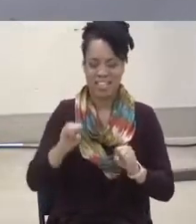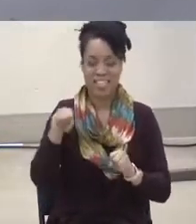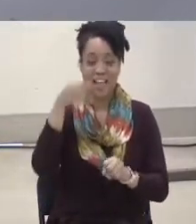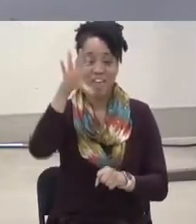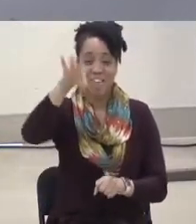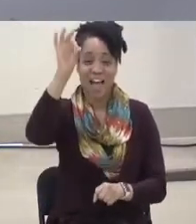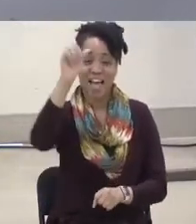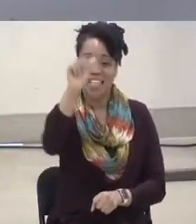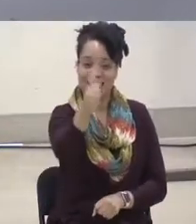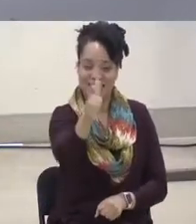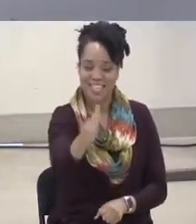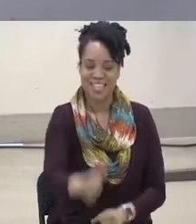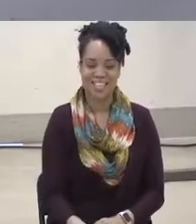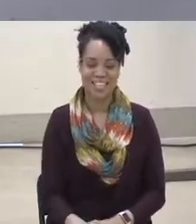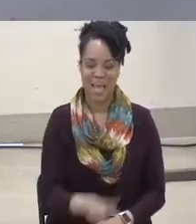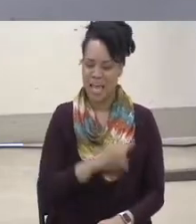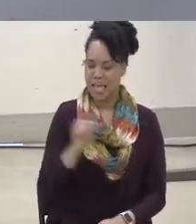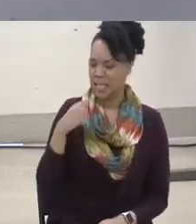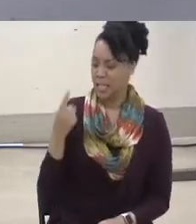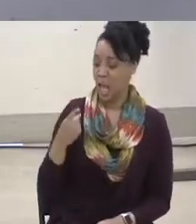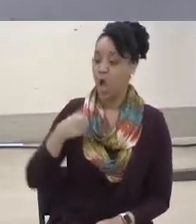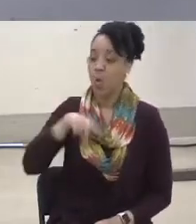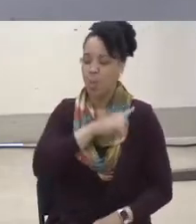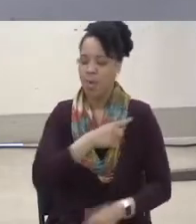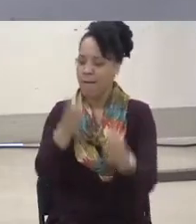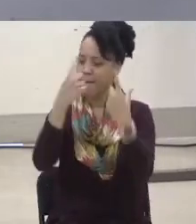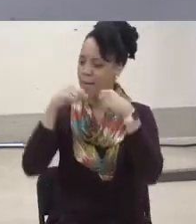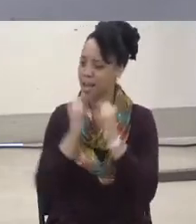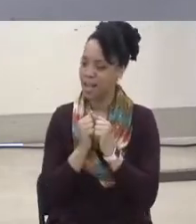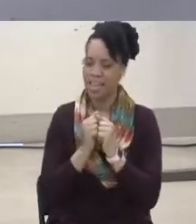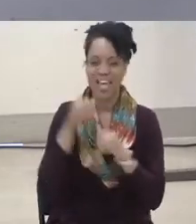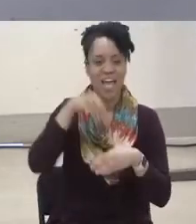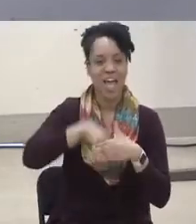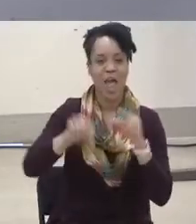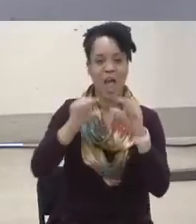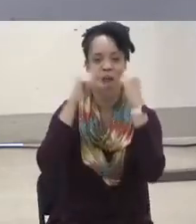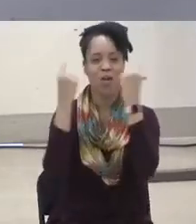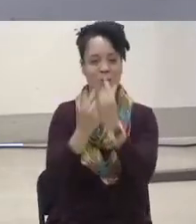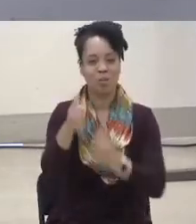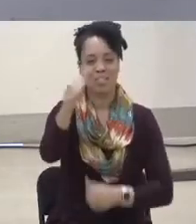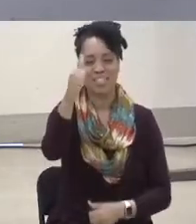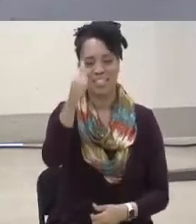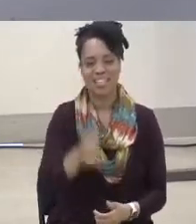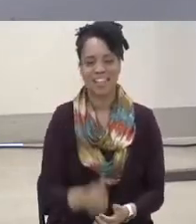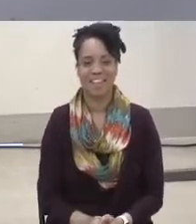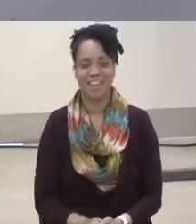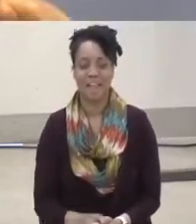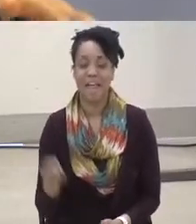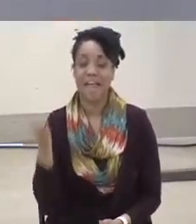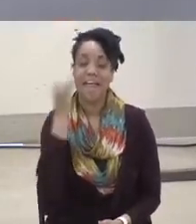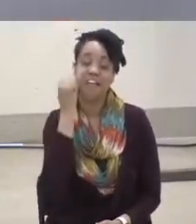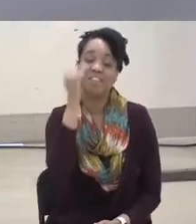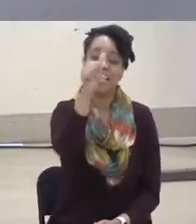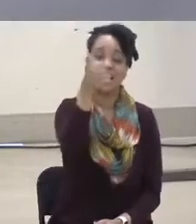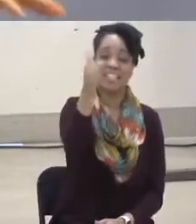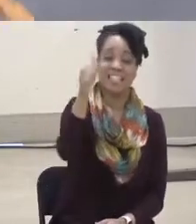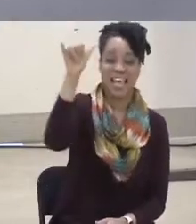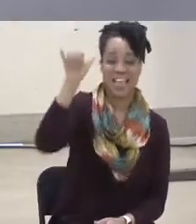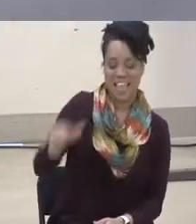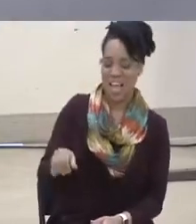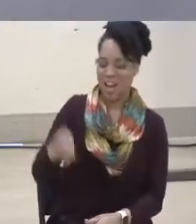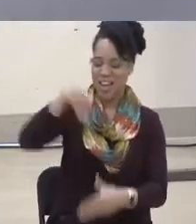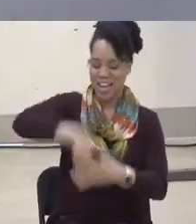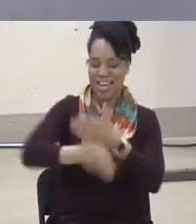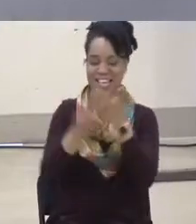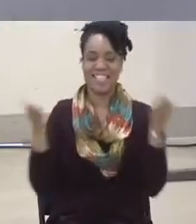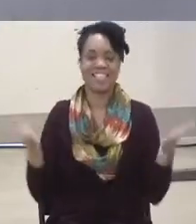si por lo menos encuentro 10. And they said we can come together in groups of 10. Si podemos estar en grupos de 10. If the 10 that are in here